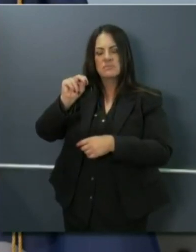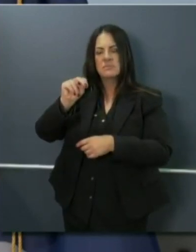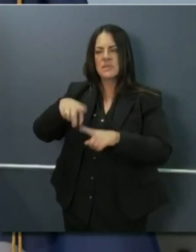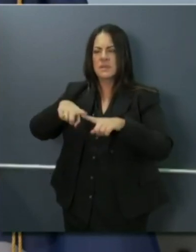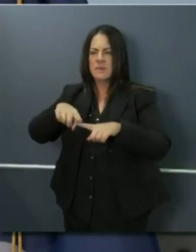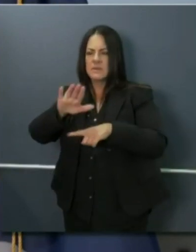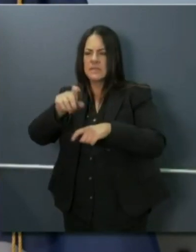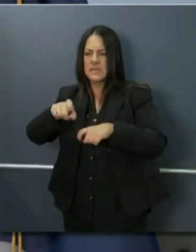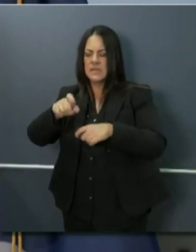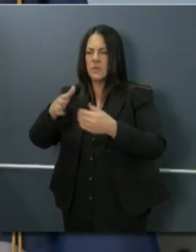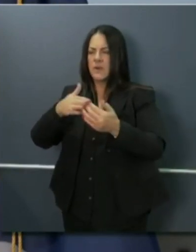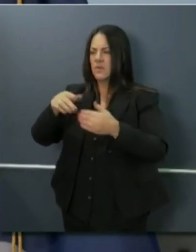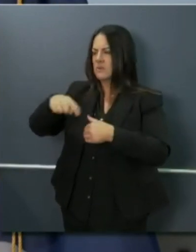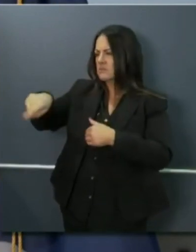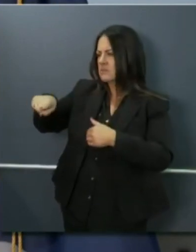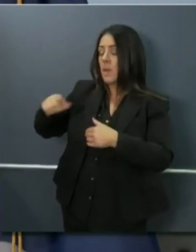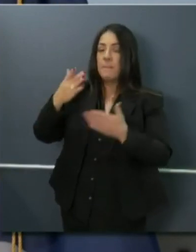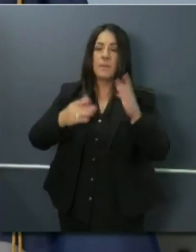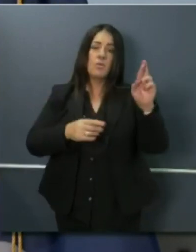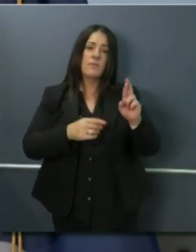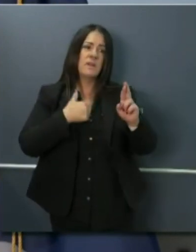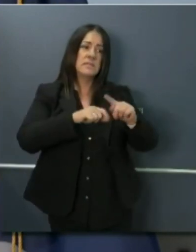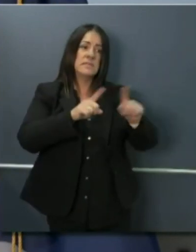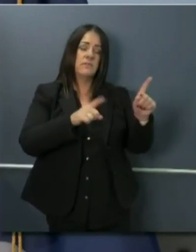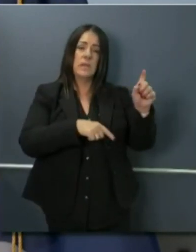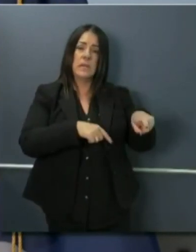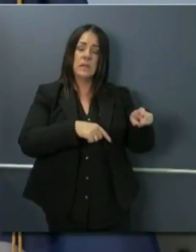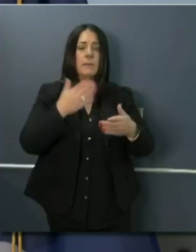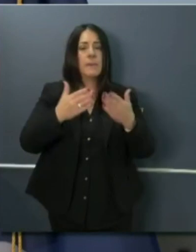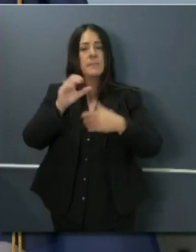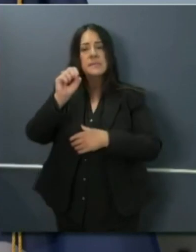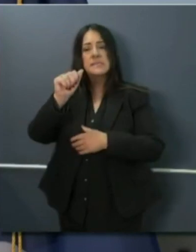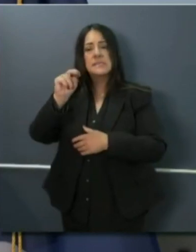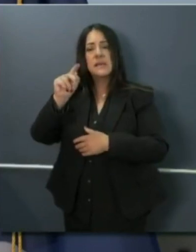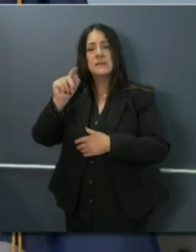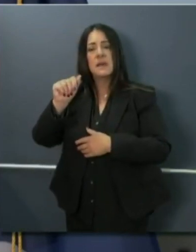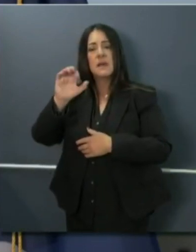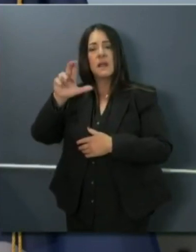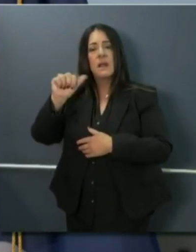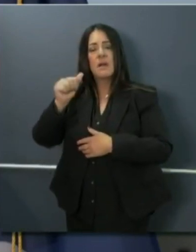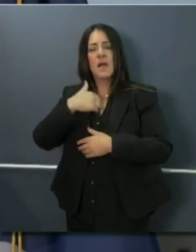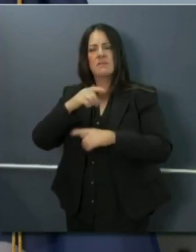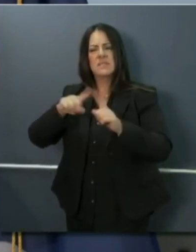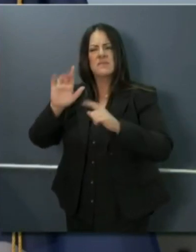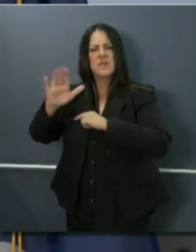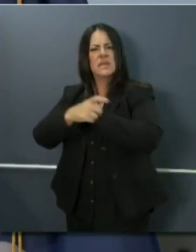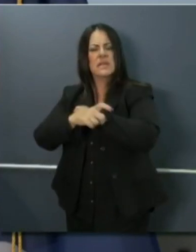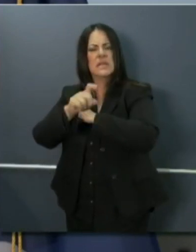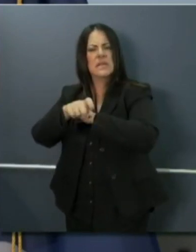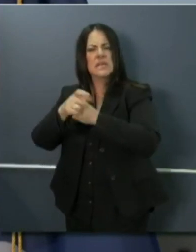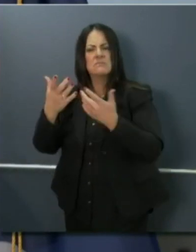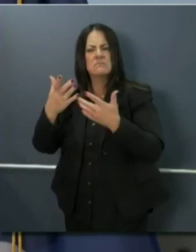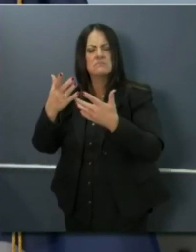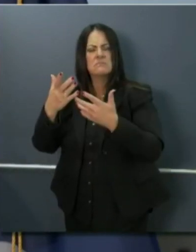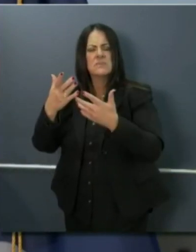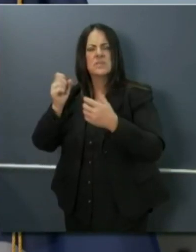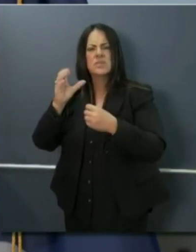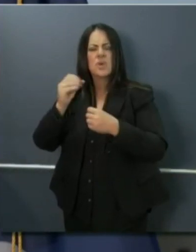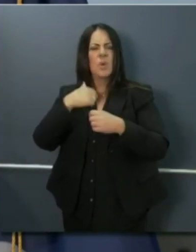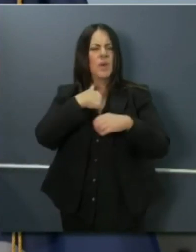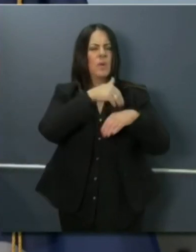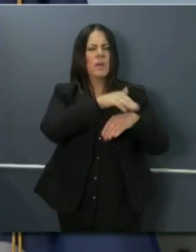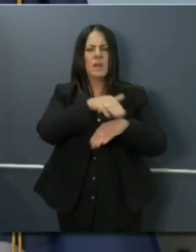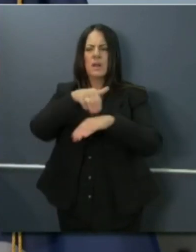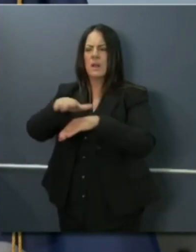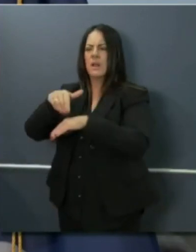In Riverside, they may have certain needs. Santa Clara County has different needs. Counties can absorb more in these more